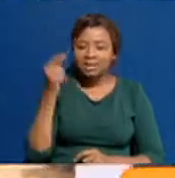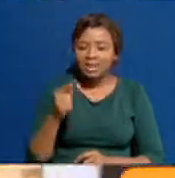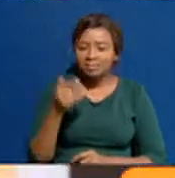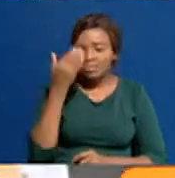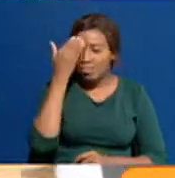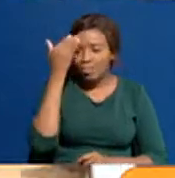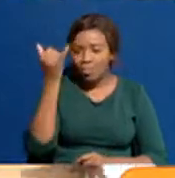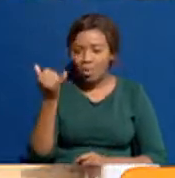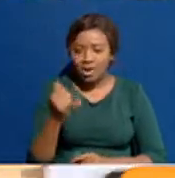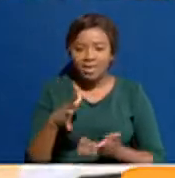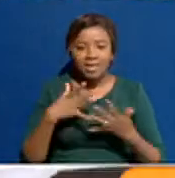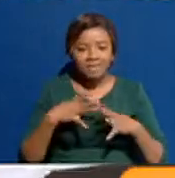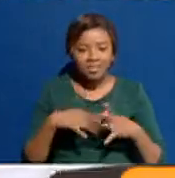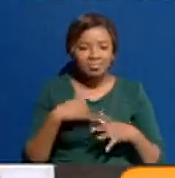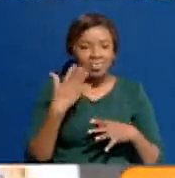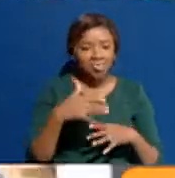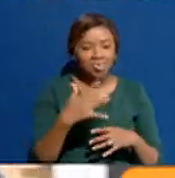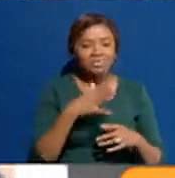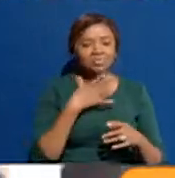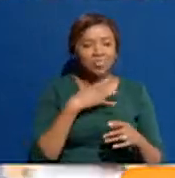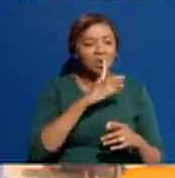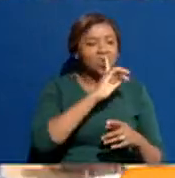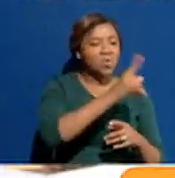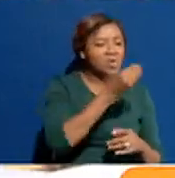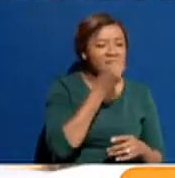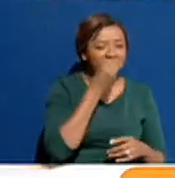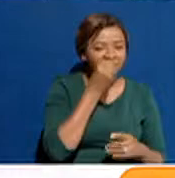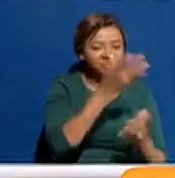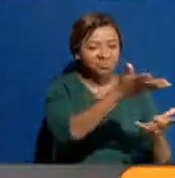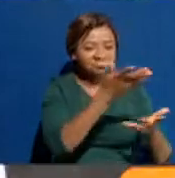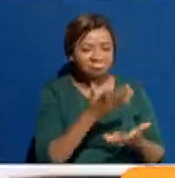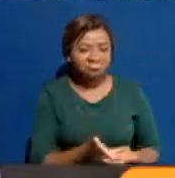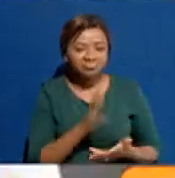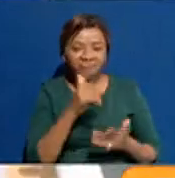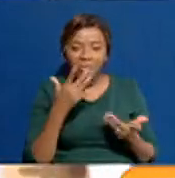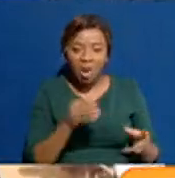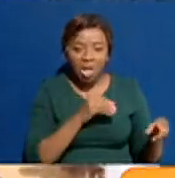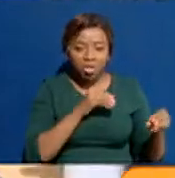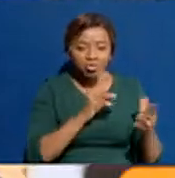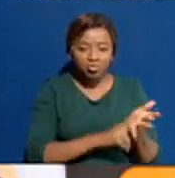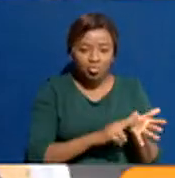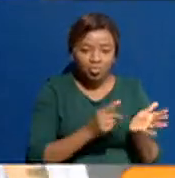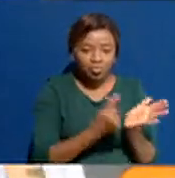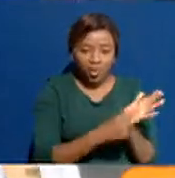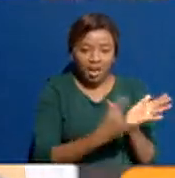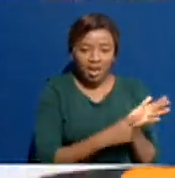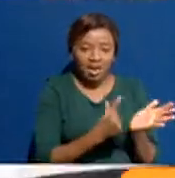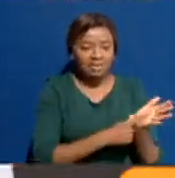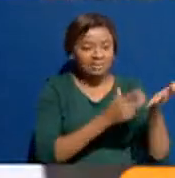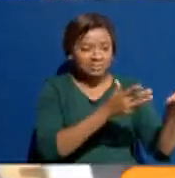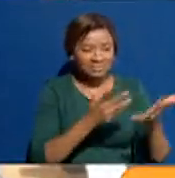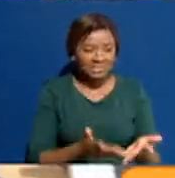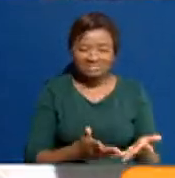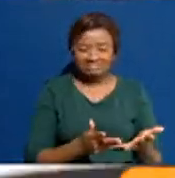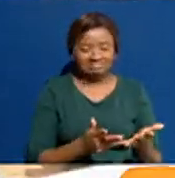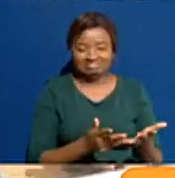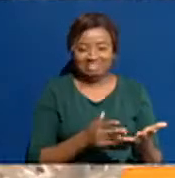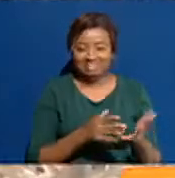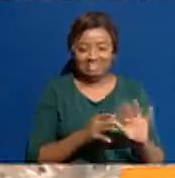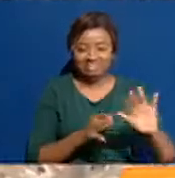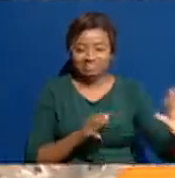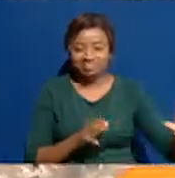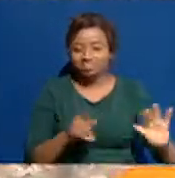chakula kwa inji jirani ambayo ni Uganda. Kwa hivyo tuliweza kufanya bidii tuwatoe